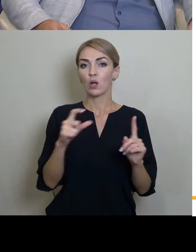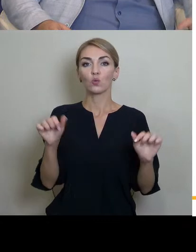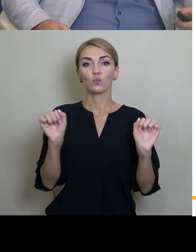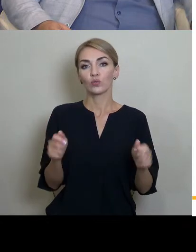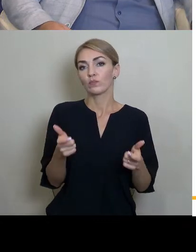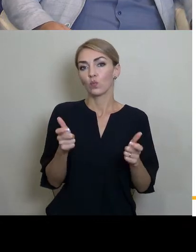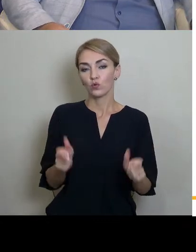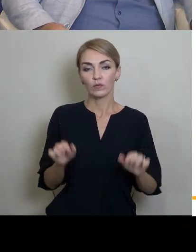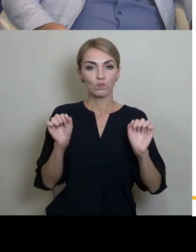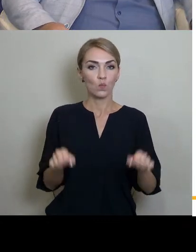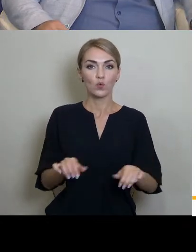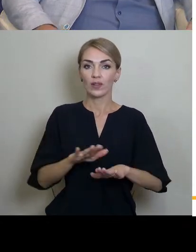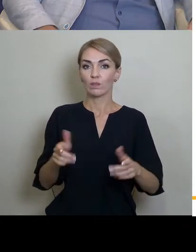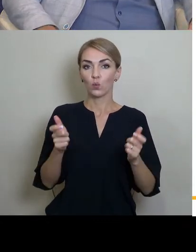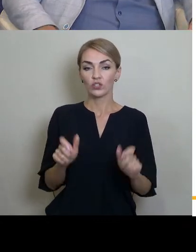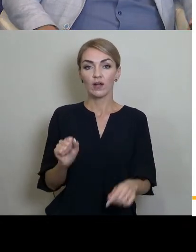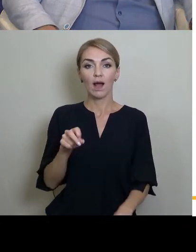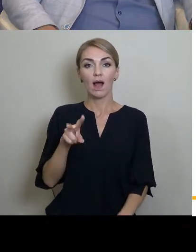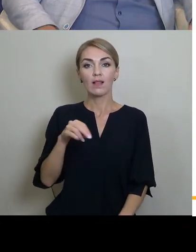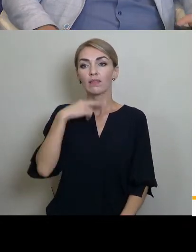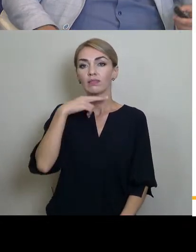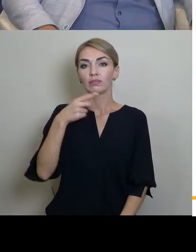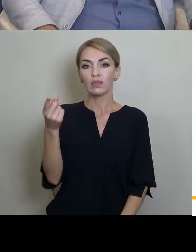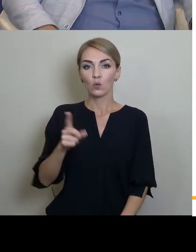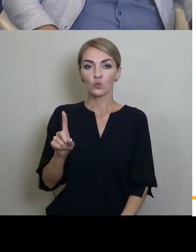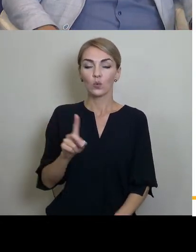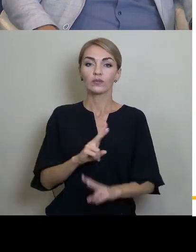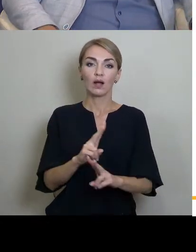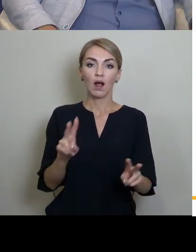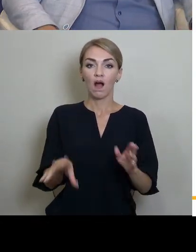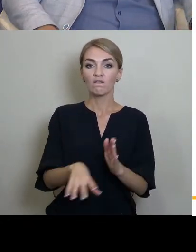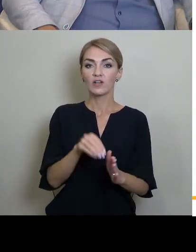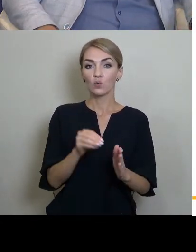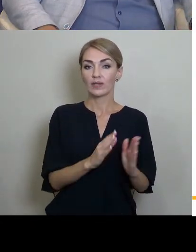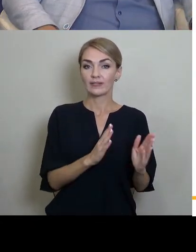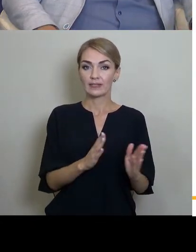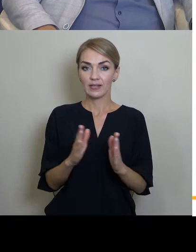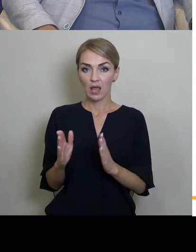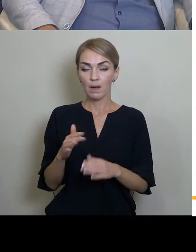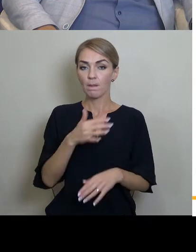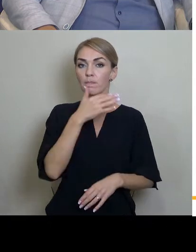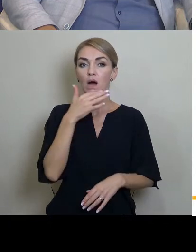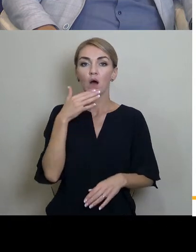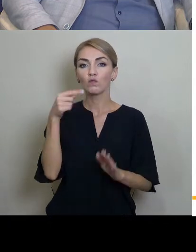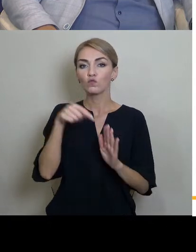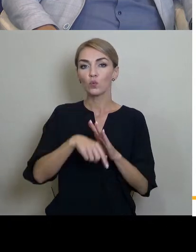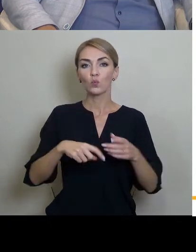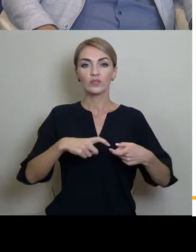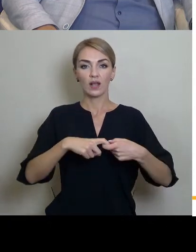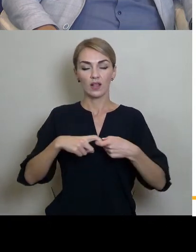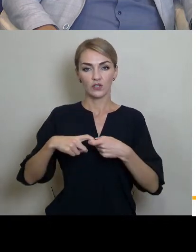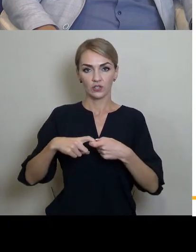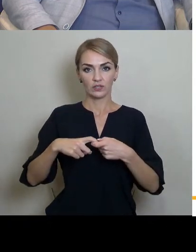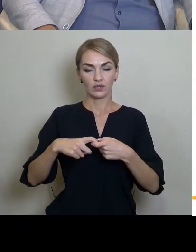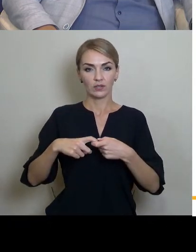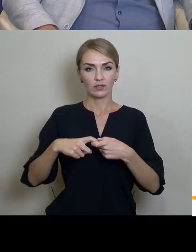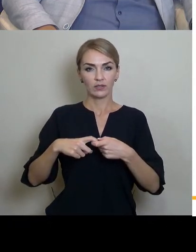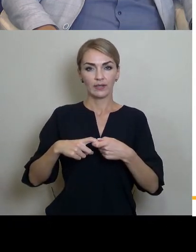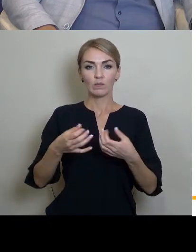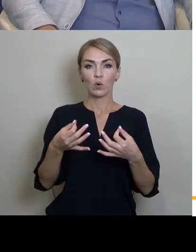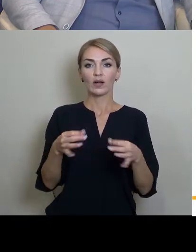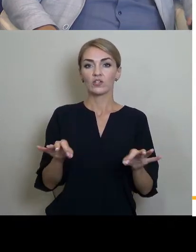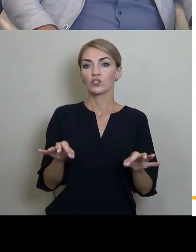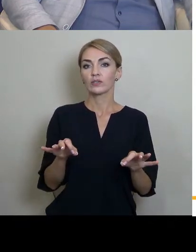is wasted. You can agree or disagree with the statement, but this stress that electoral system defines